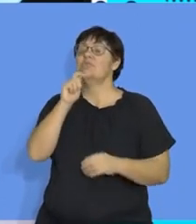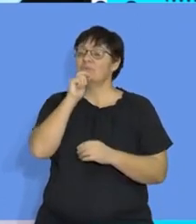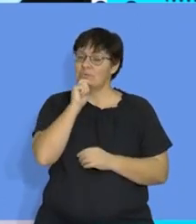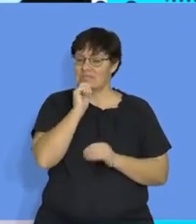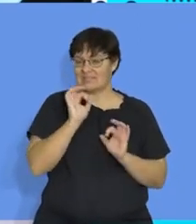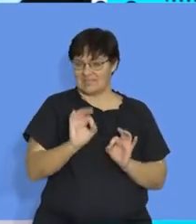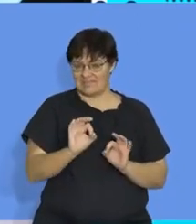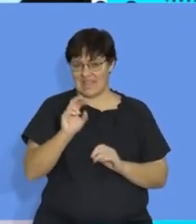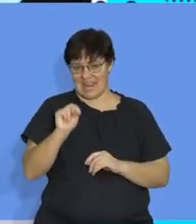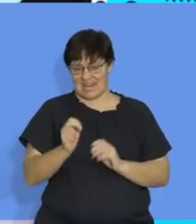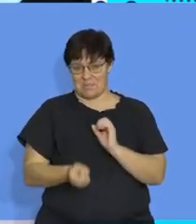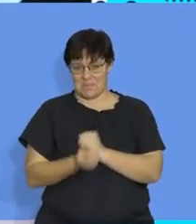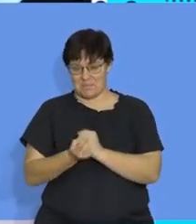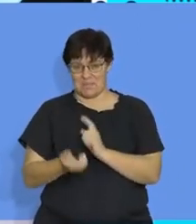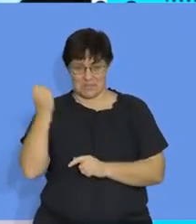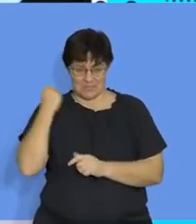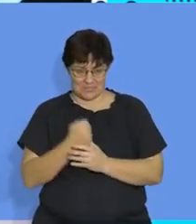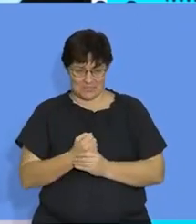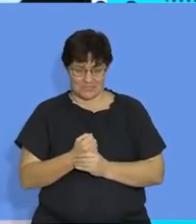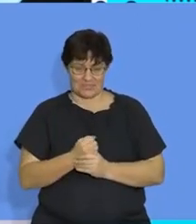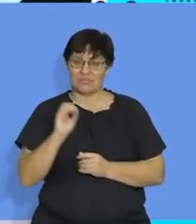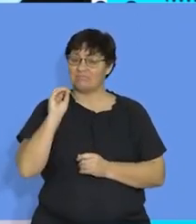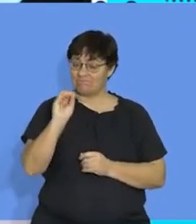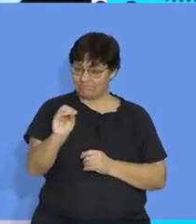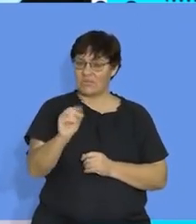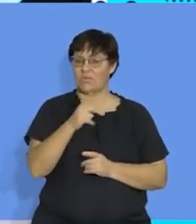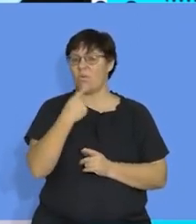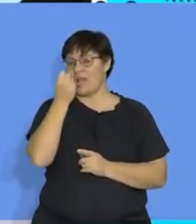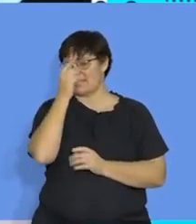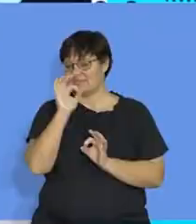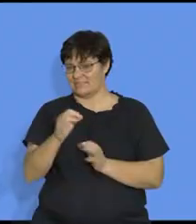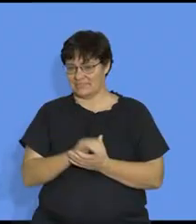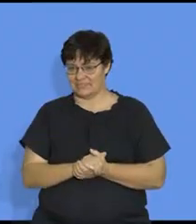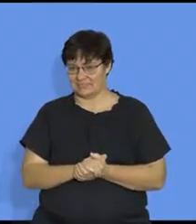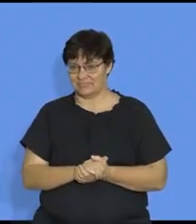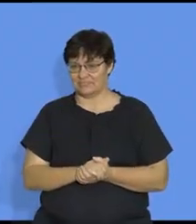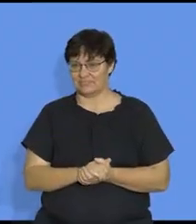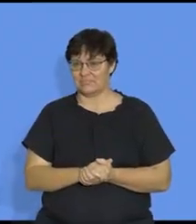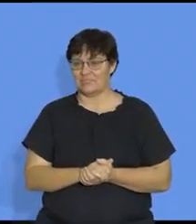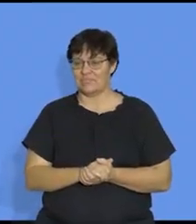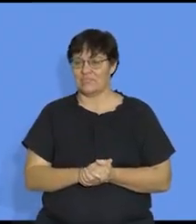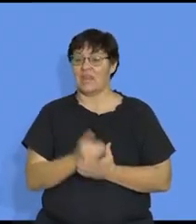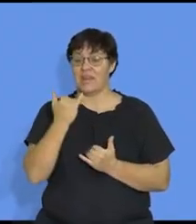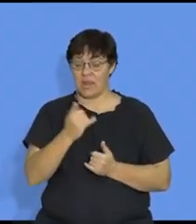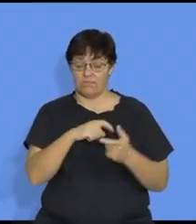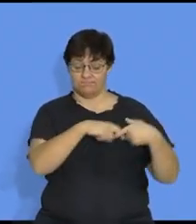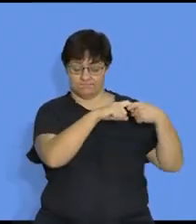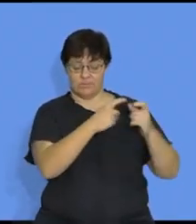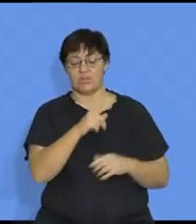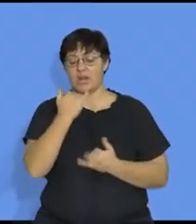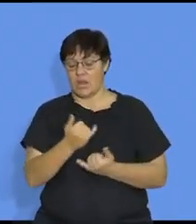to determine n. Let me write it on the board so everyone can be with me. I'm going to